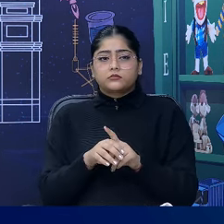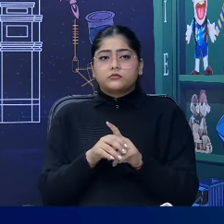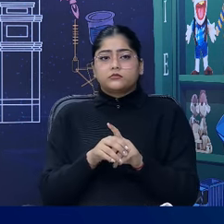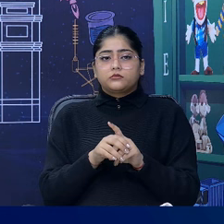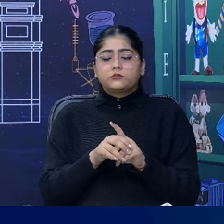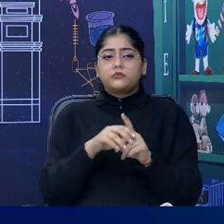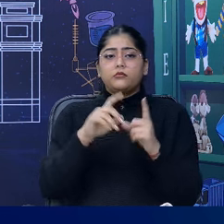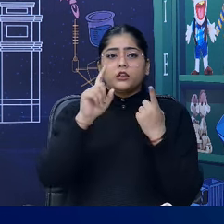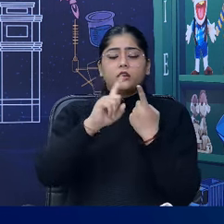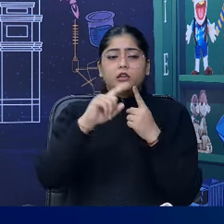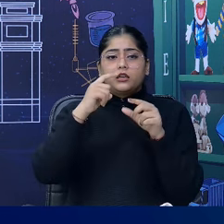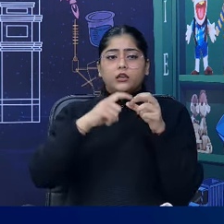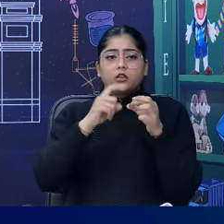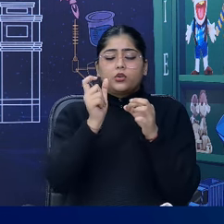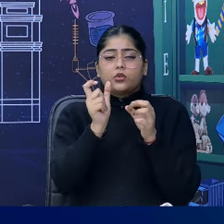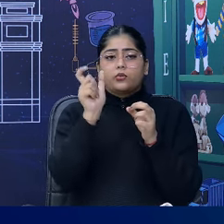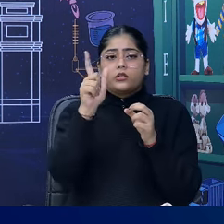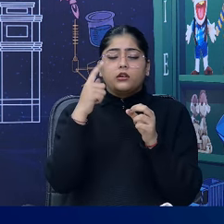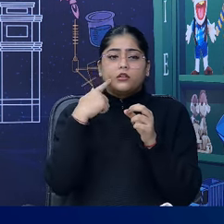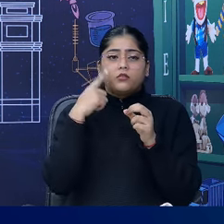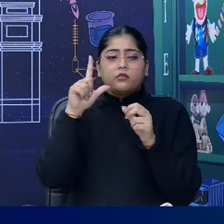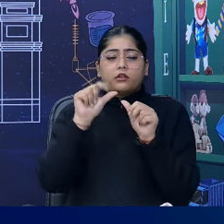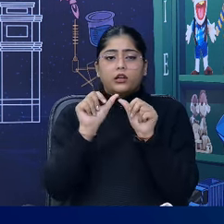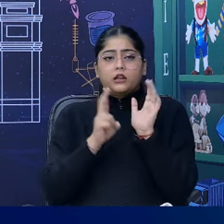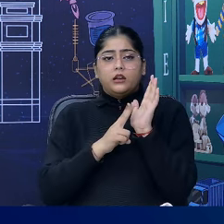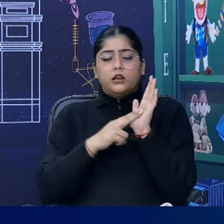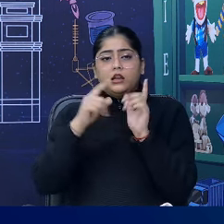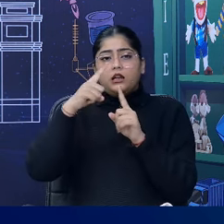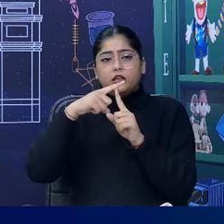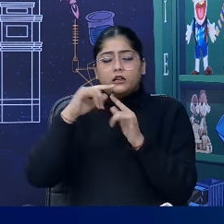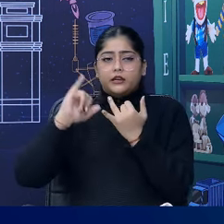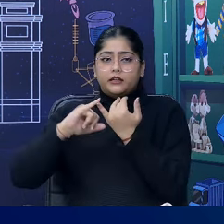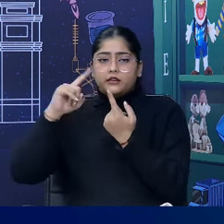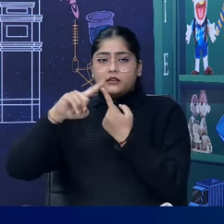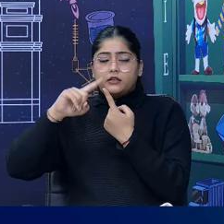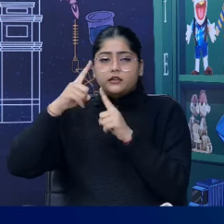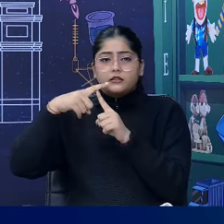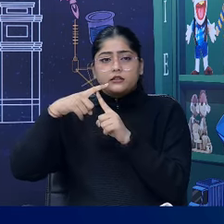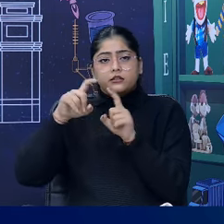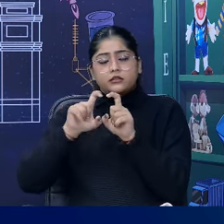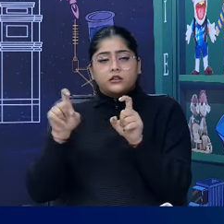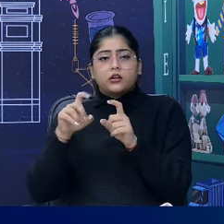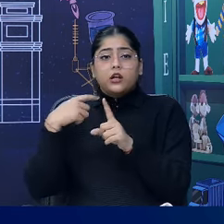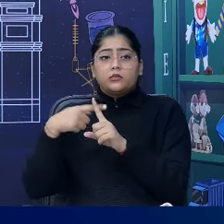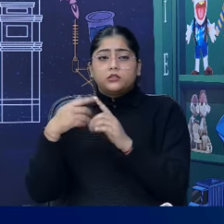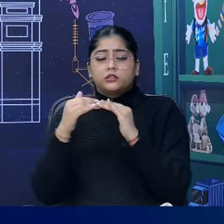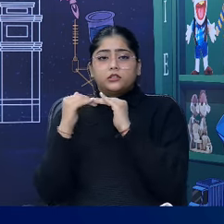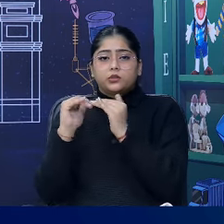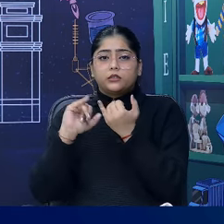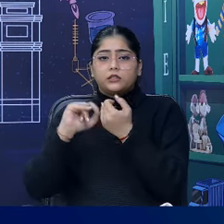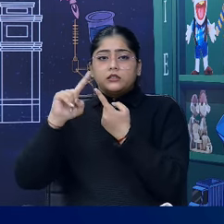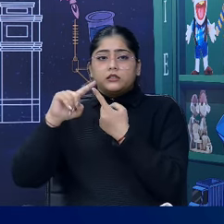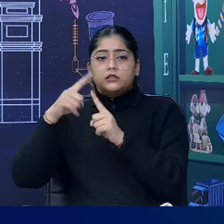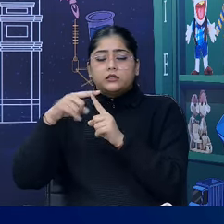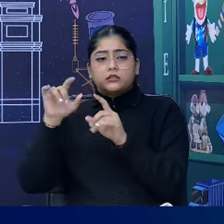hain aur equal sets kaun se hote hain. Ji. Is that clear, Harpreet? Yes, ma'am, absolutely. Okay, let us move towards